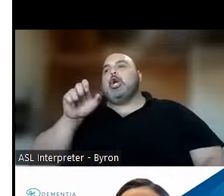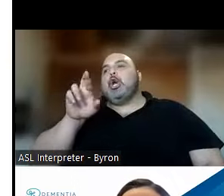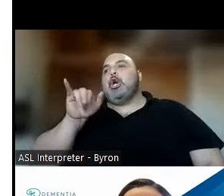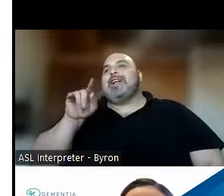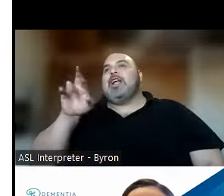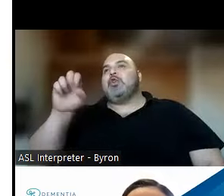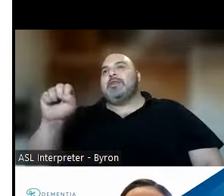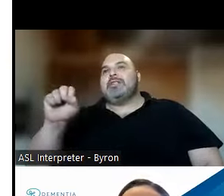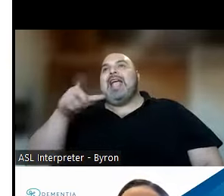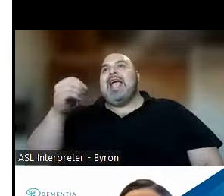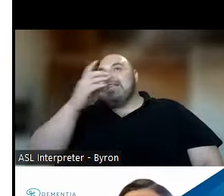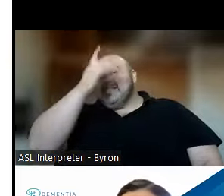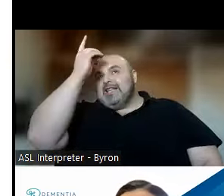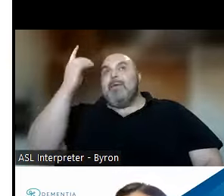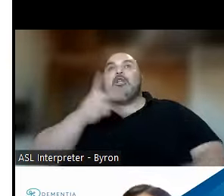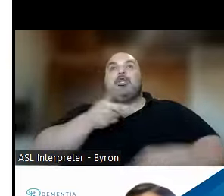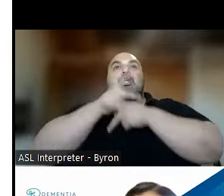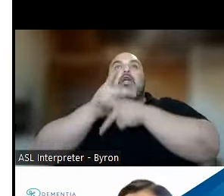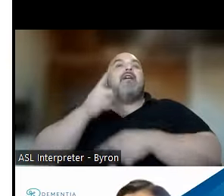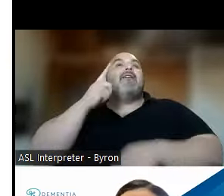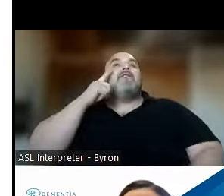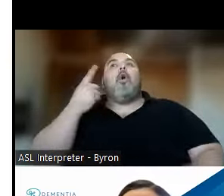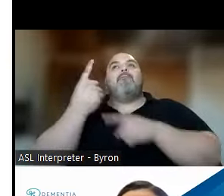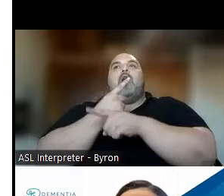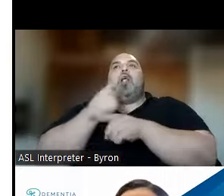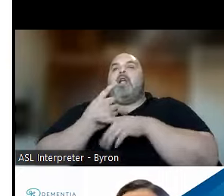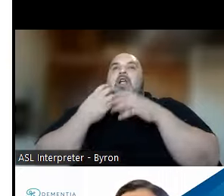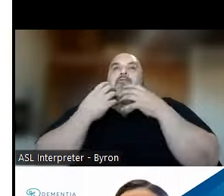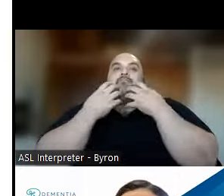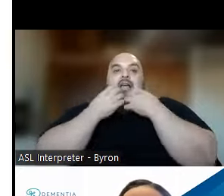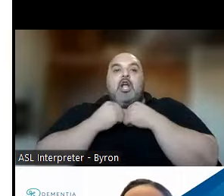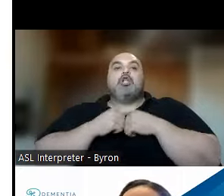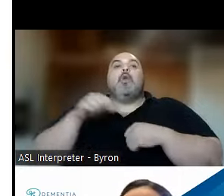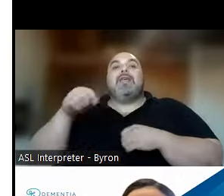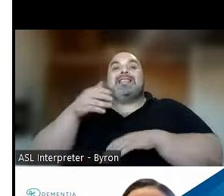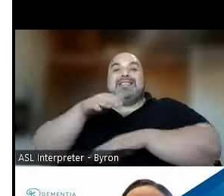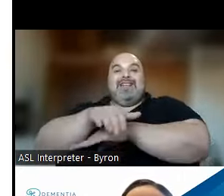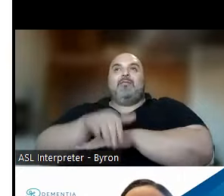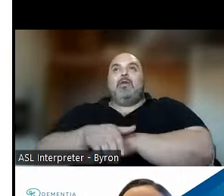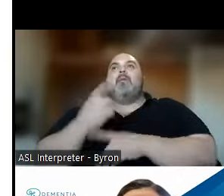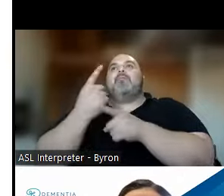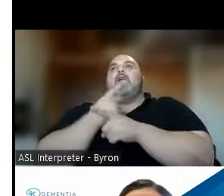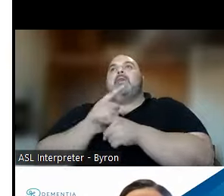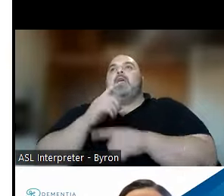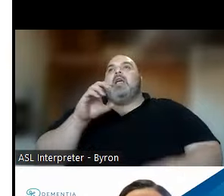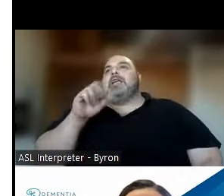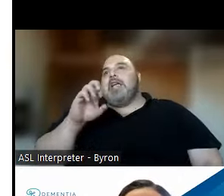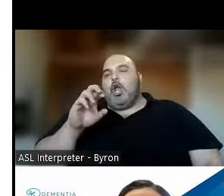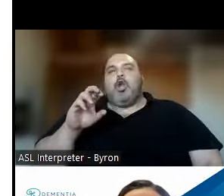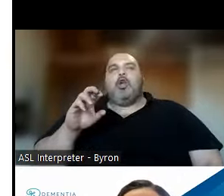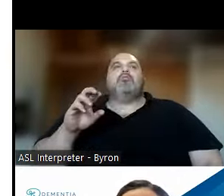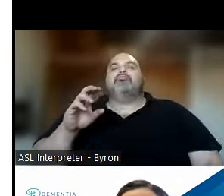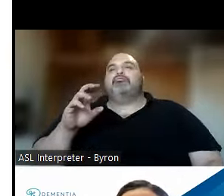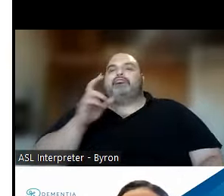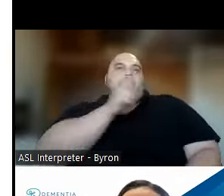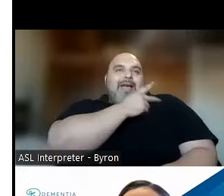dementia care for primary care. So this afternoon, I'm in a primary care clinic seeing folks, patients,